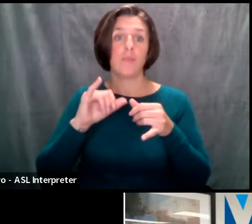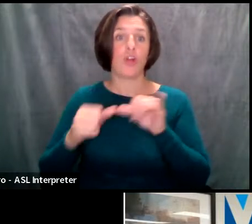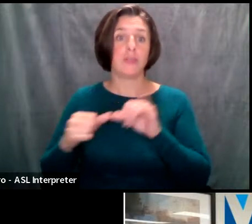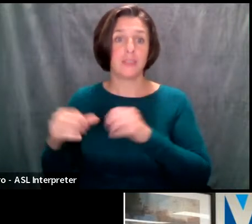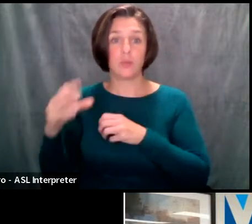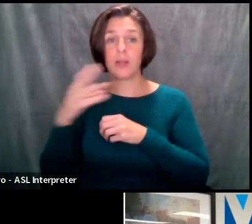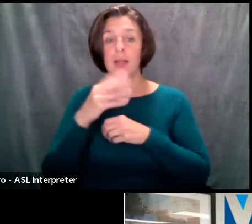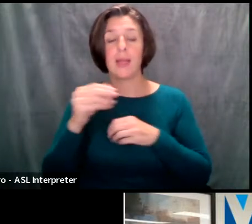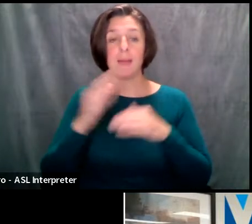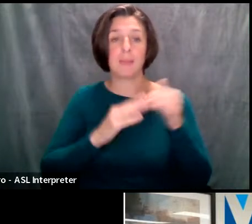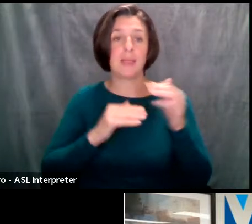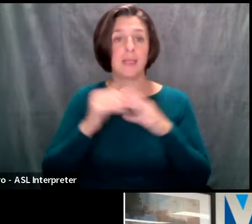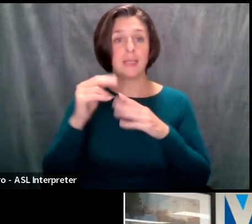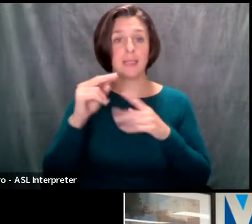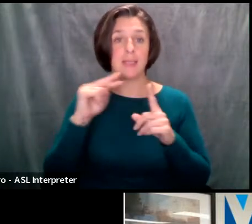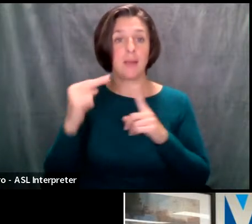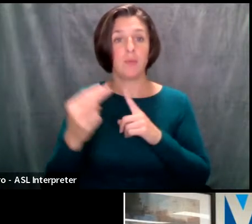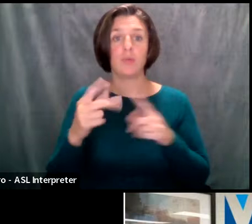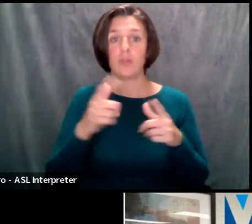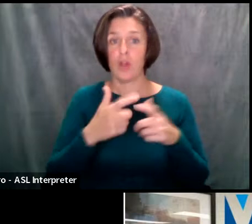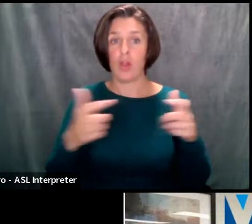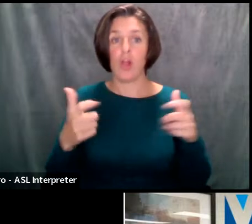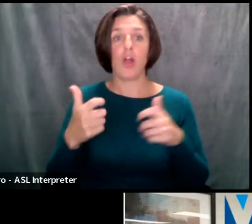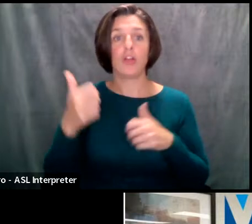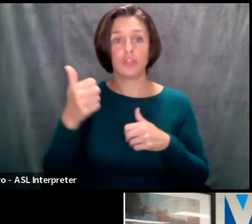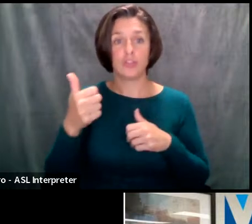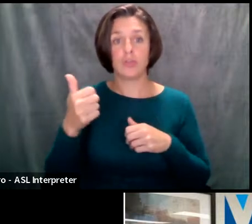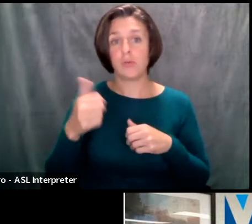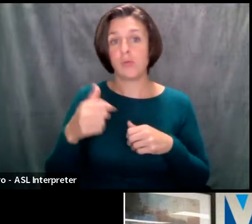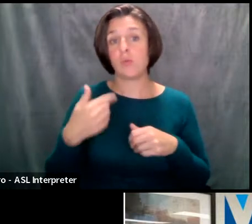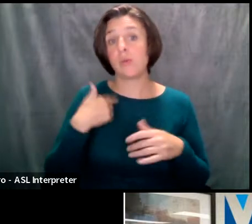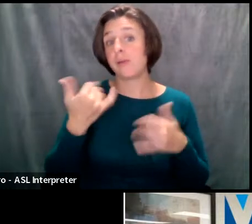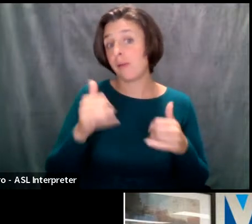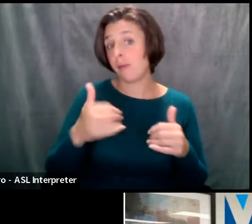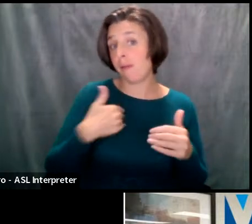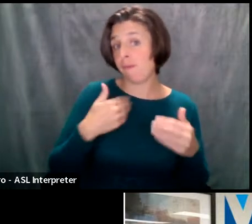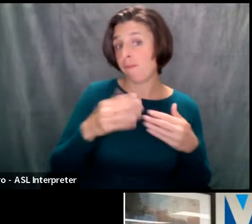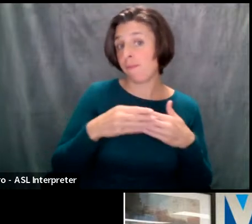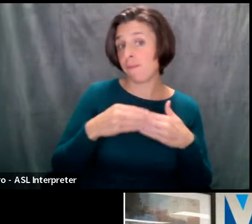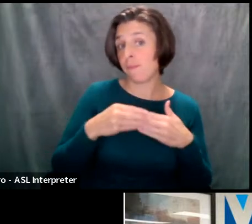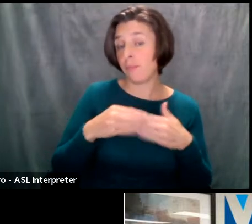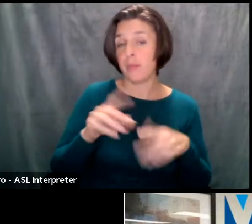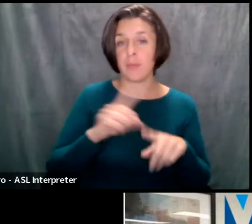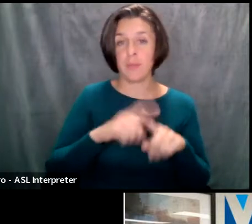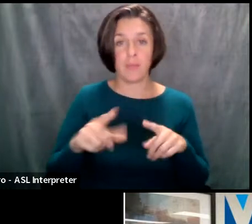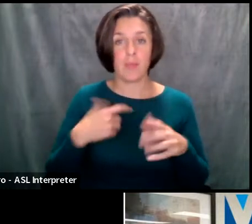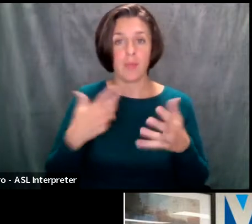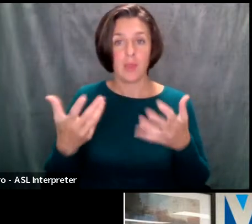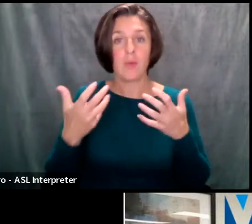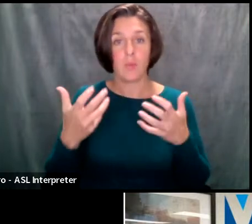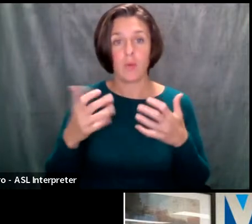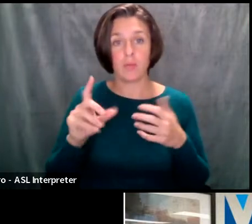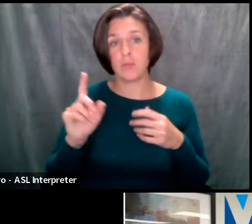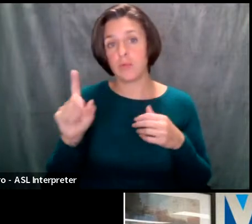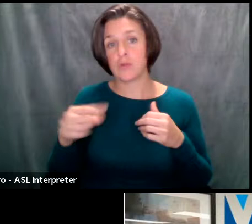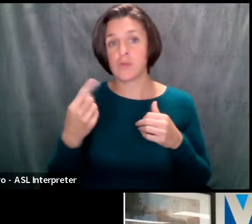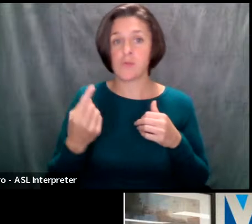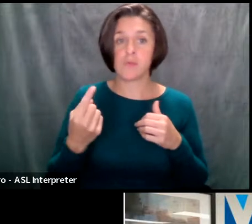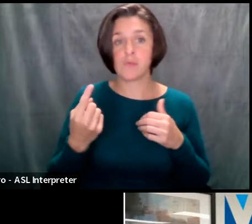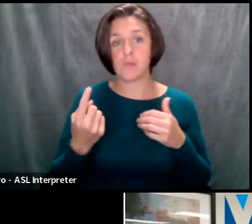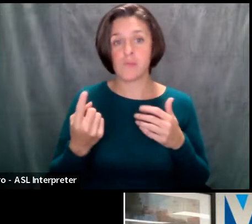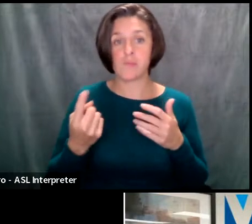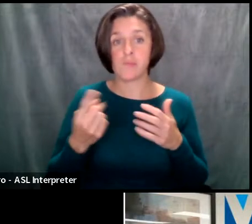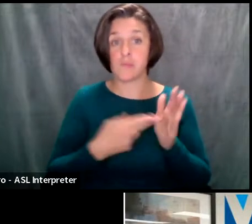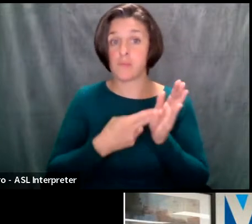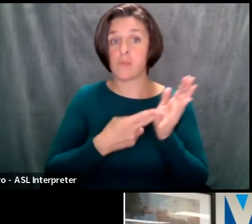be larger than it would be. We still have flexibility, but I do want to just to,